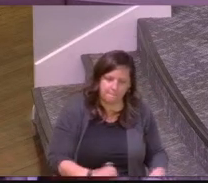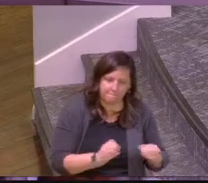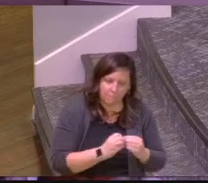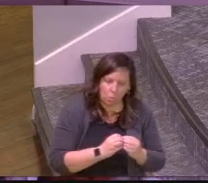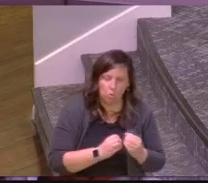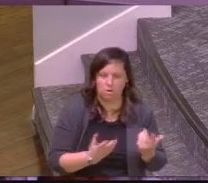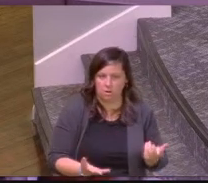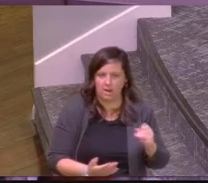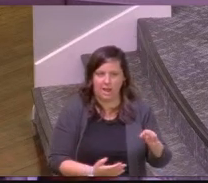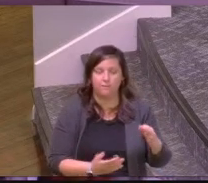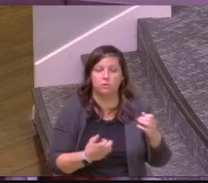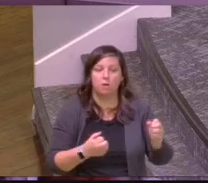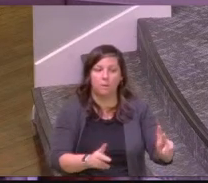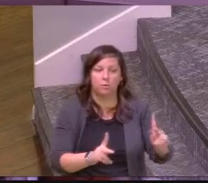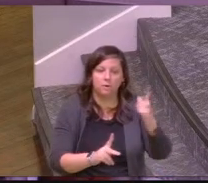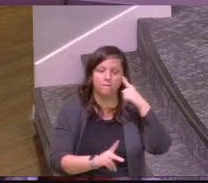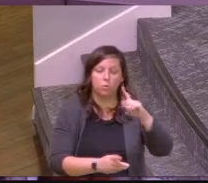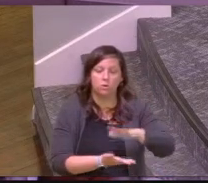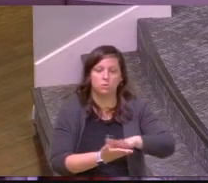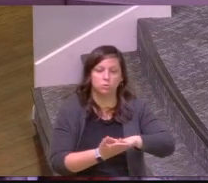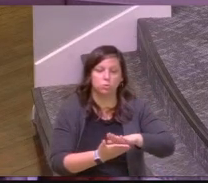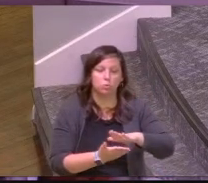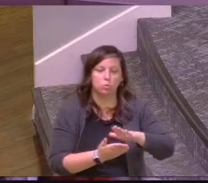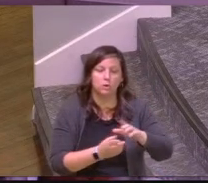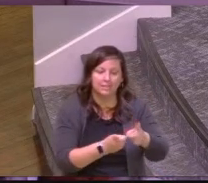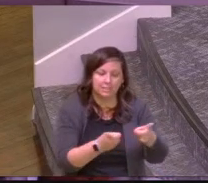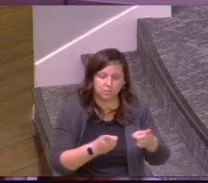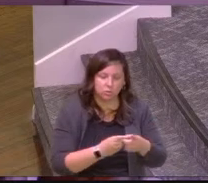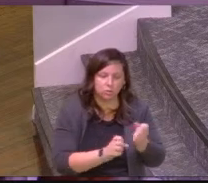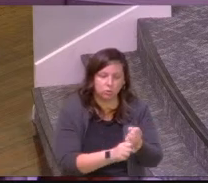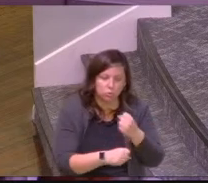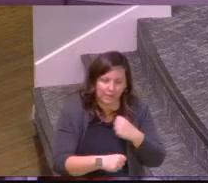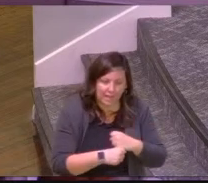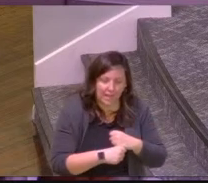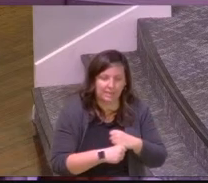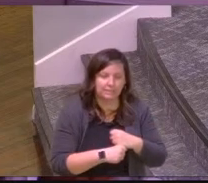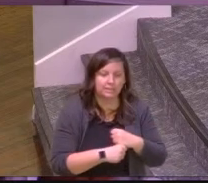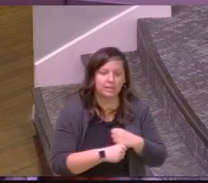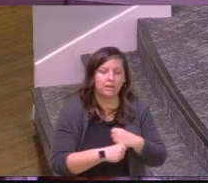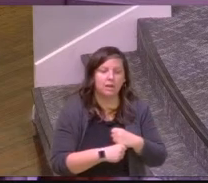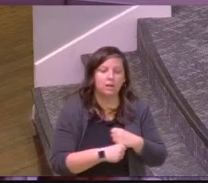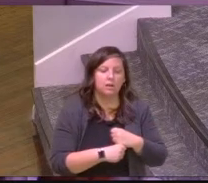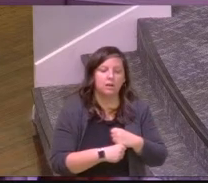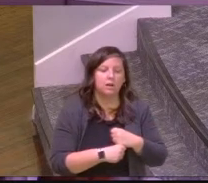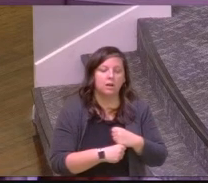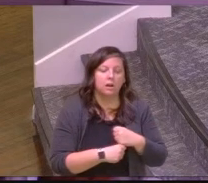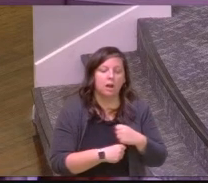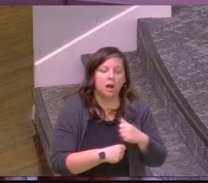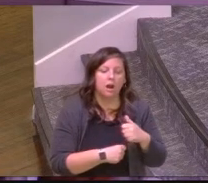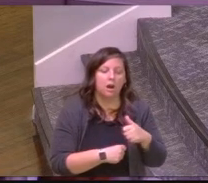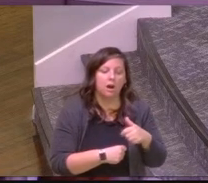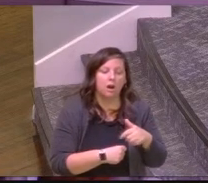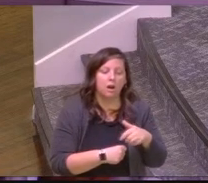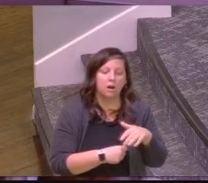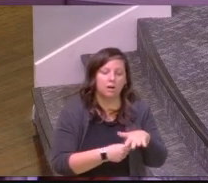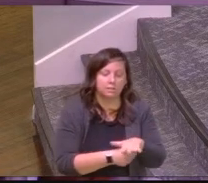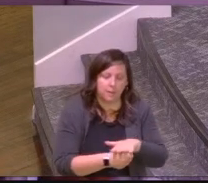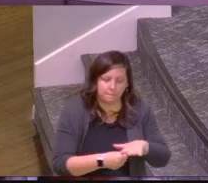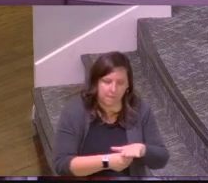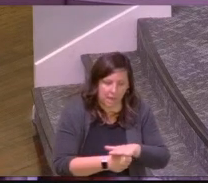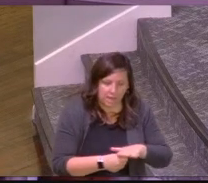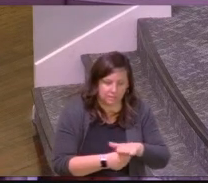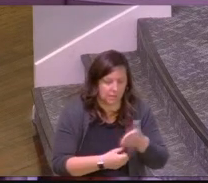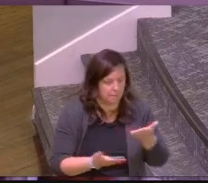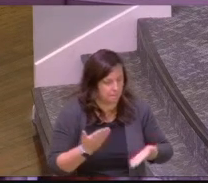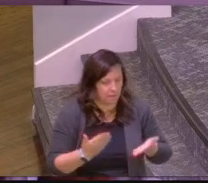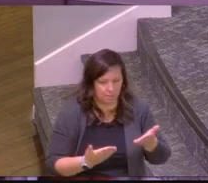school district to create a space where whatever those unmet needs are can potentially share that